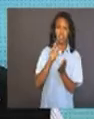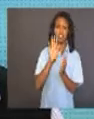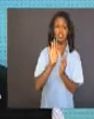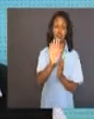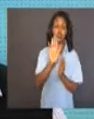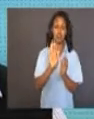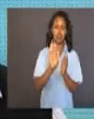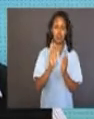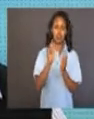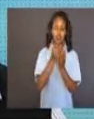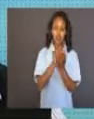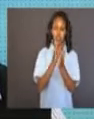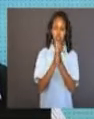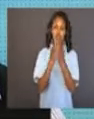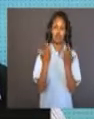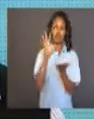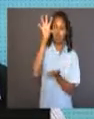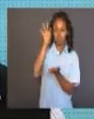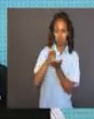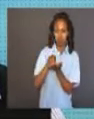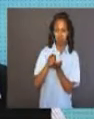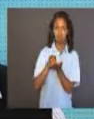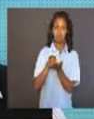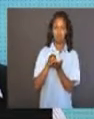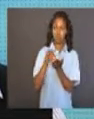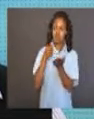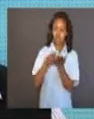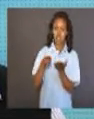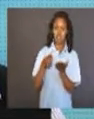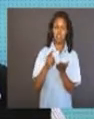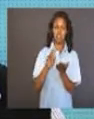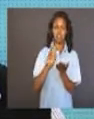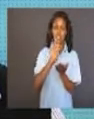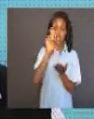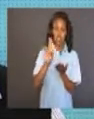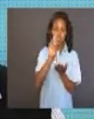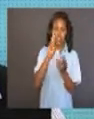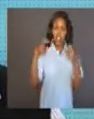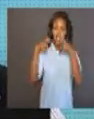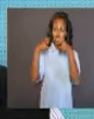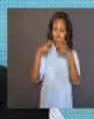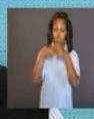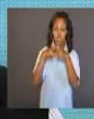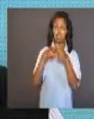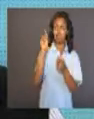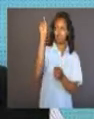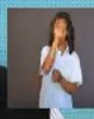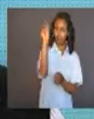workbook and circle the ones that use electronics.